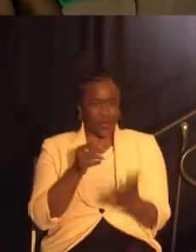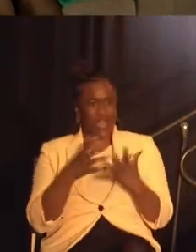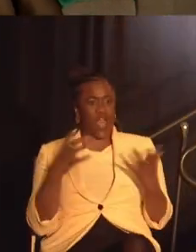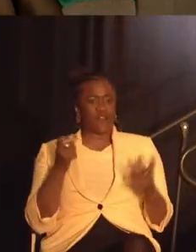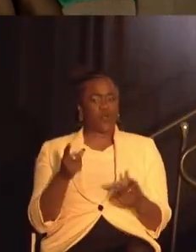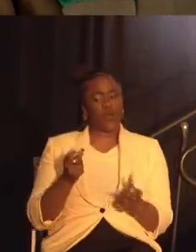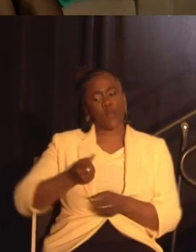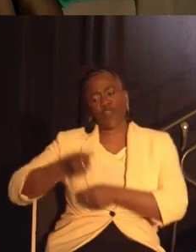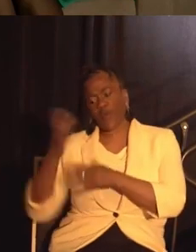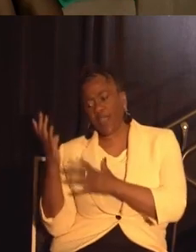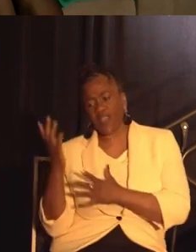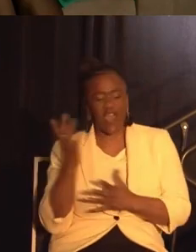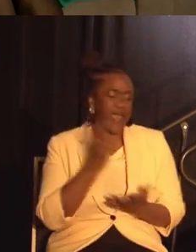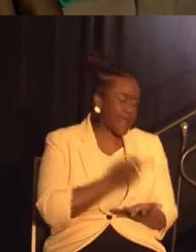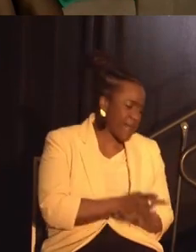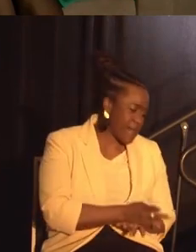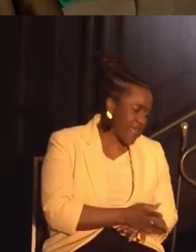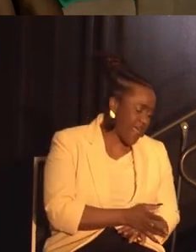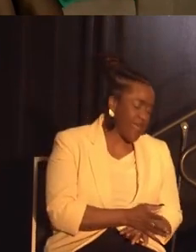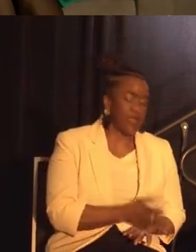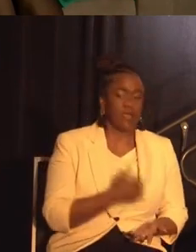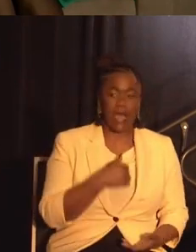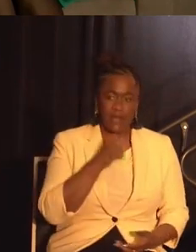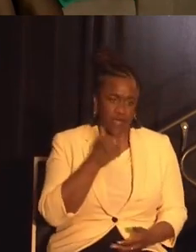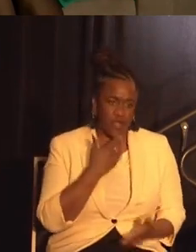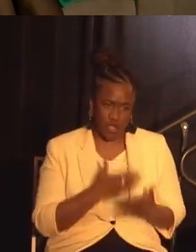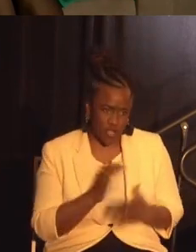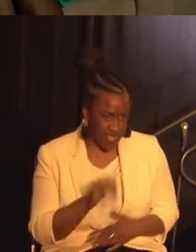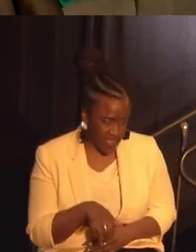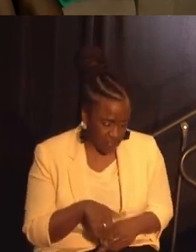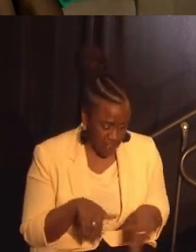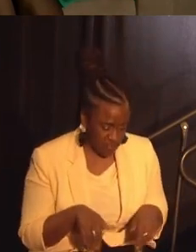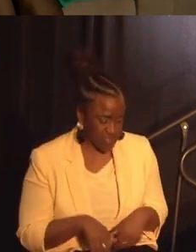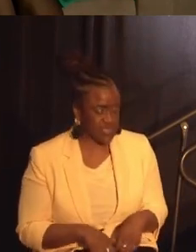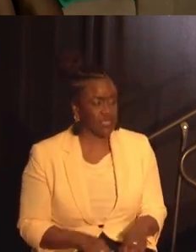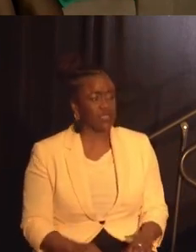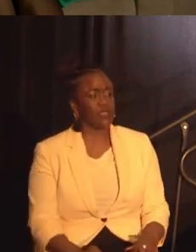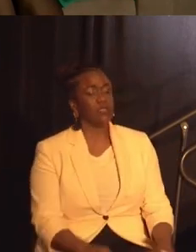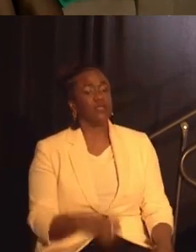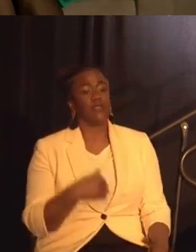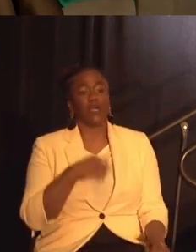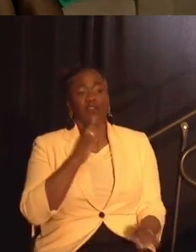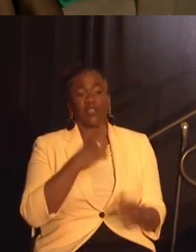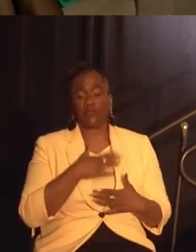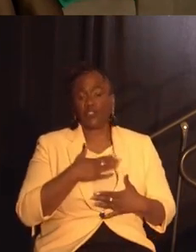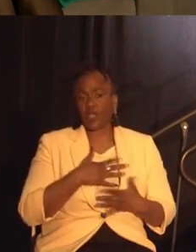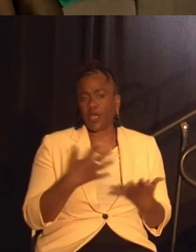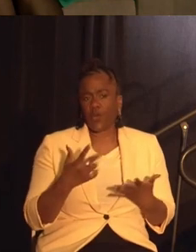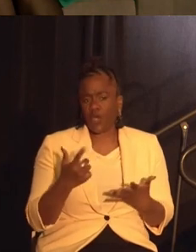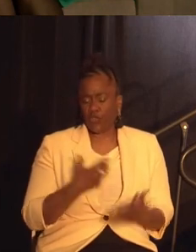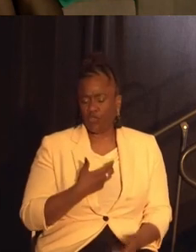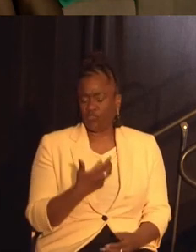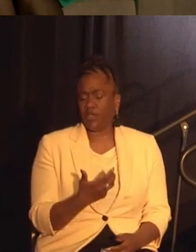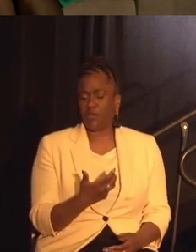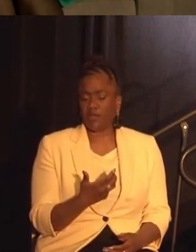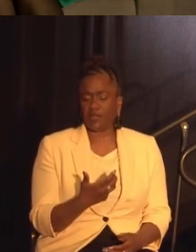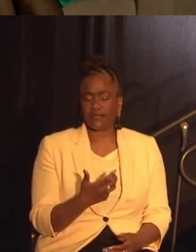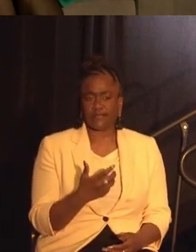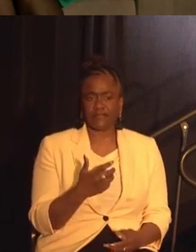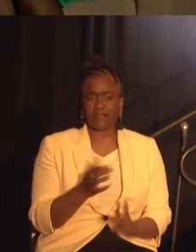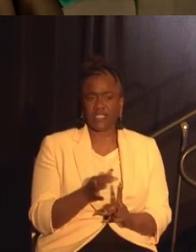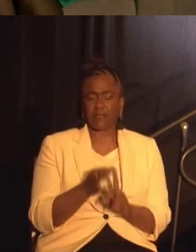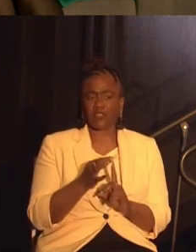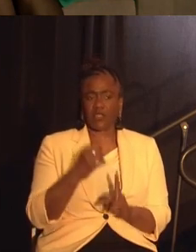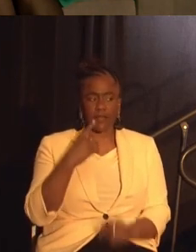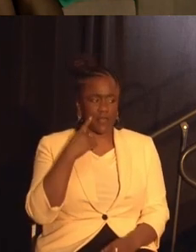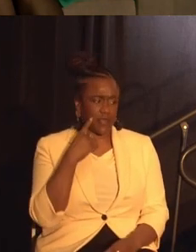boundaries. I am not so good at that sometimes. I really appreciate what you just shared, especially in thinking about